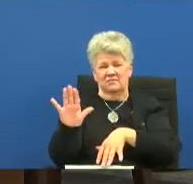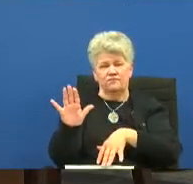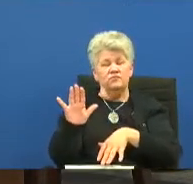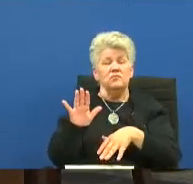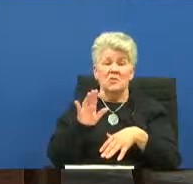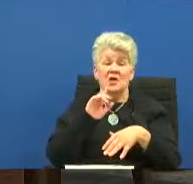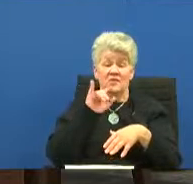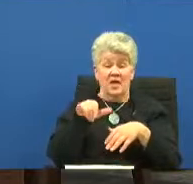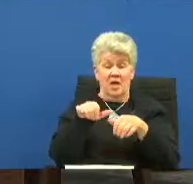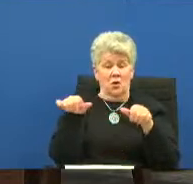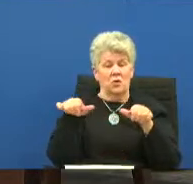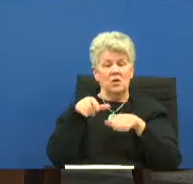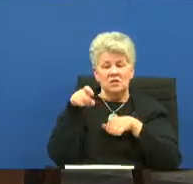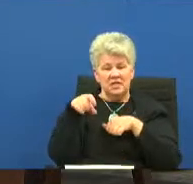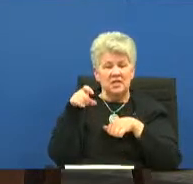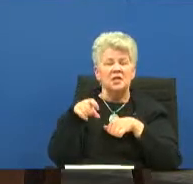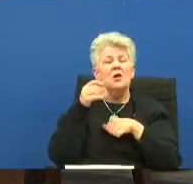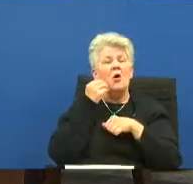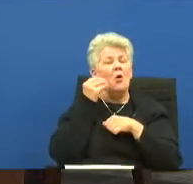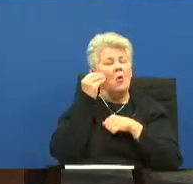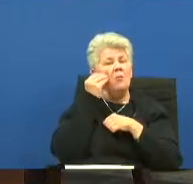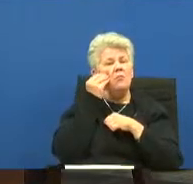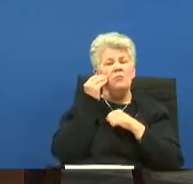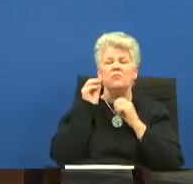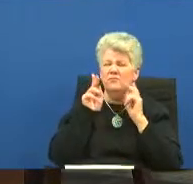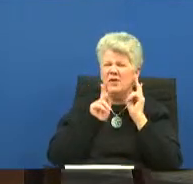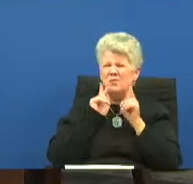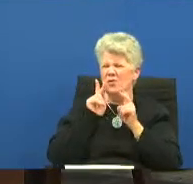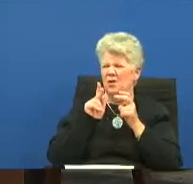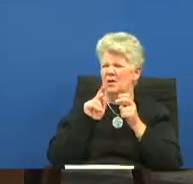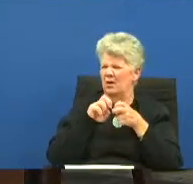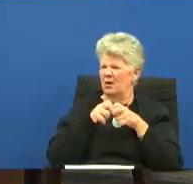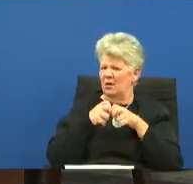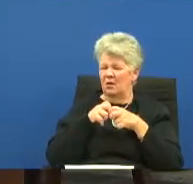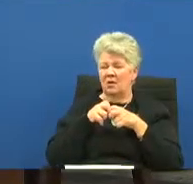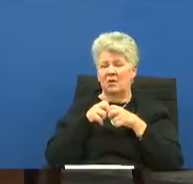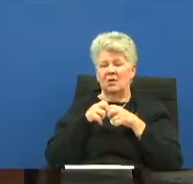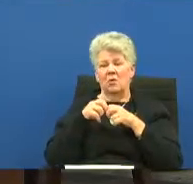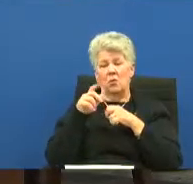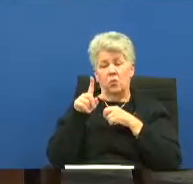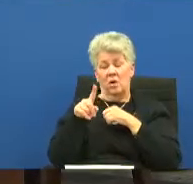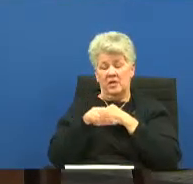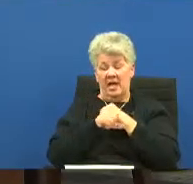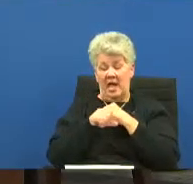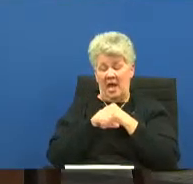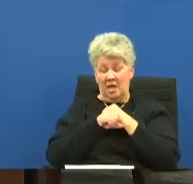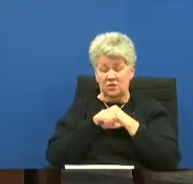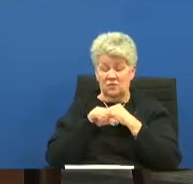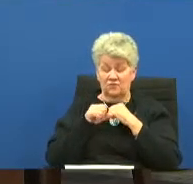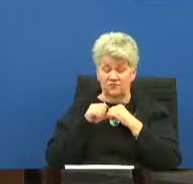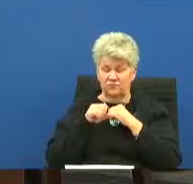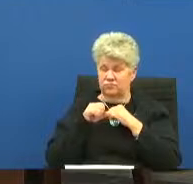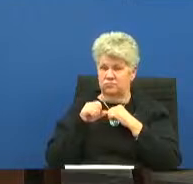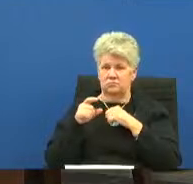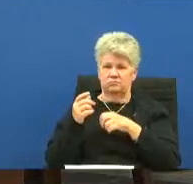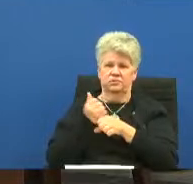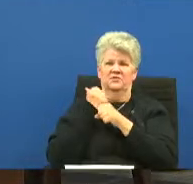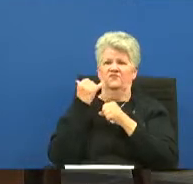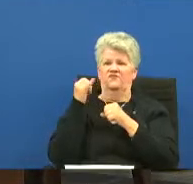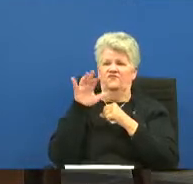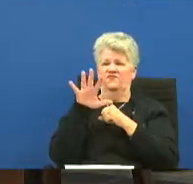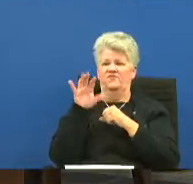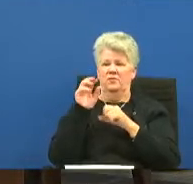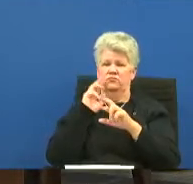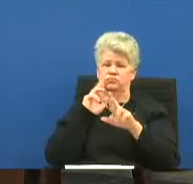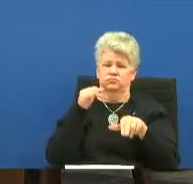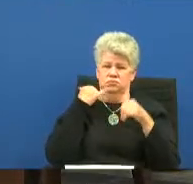need in that area for affordable housing. One quick ad produced 50 responses.